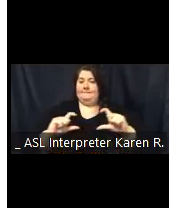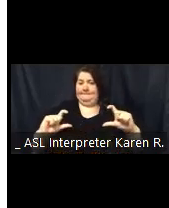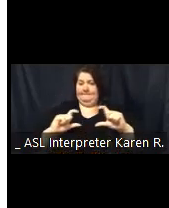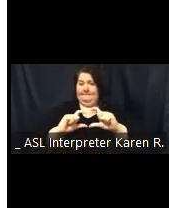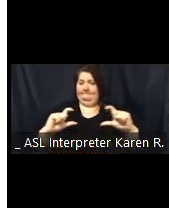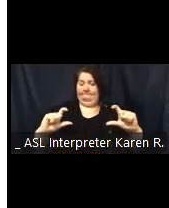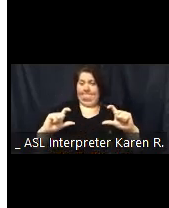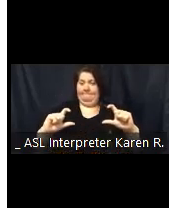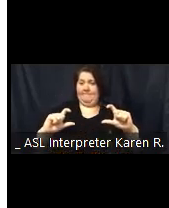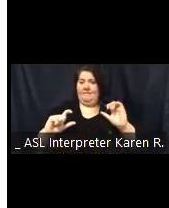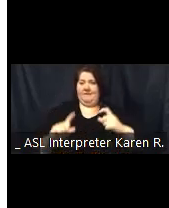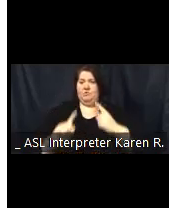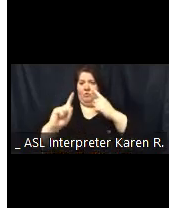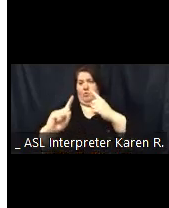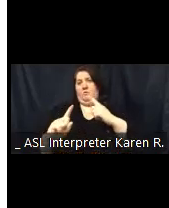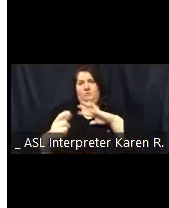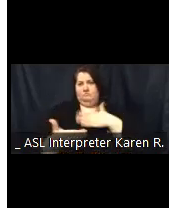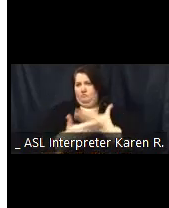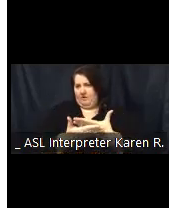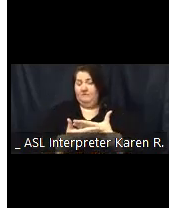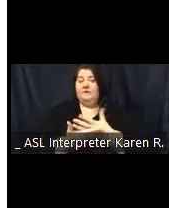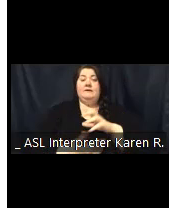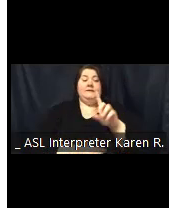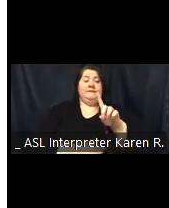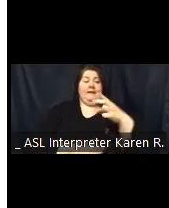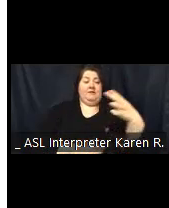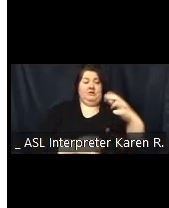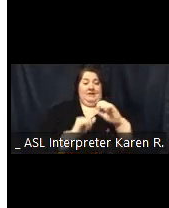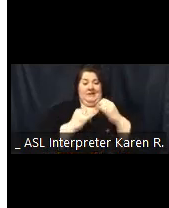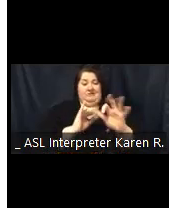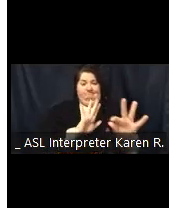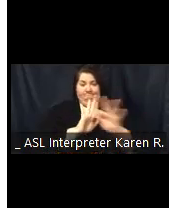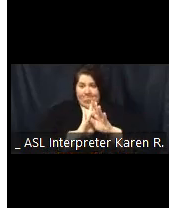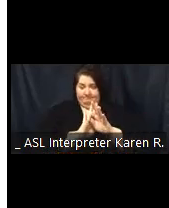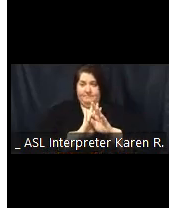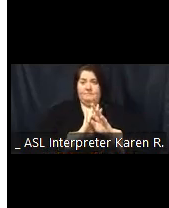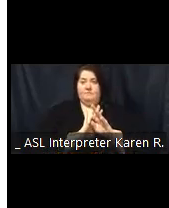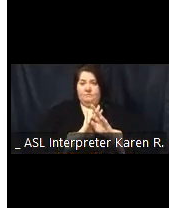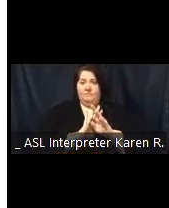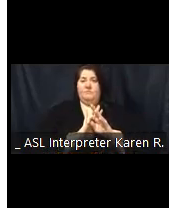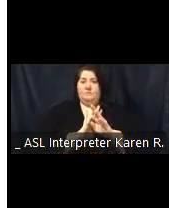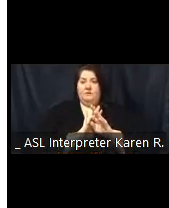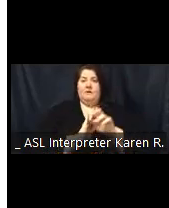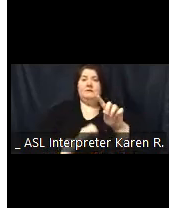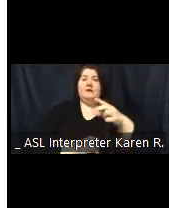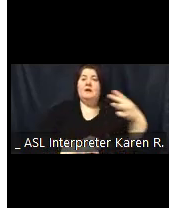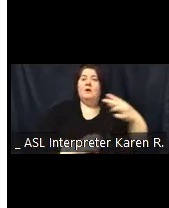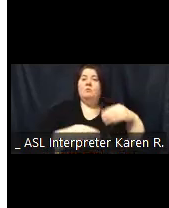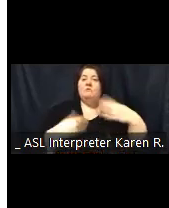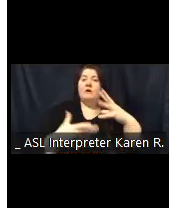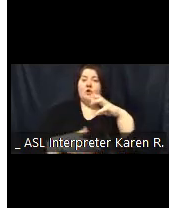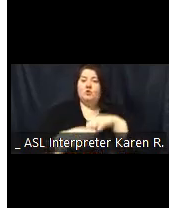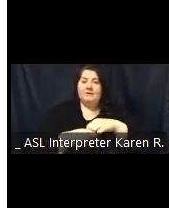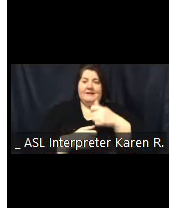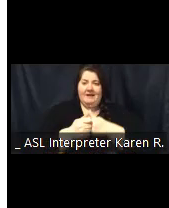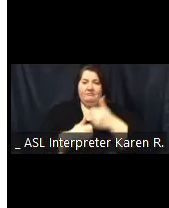is our goal, what we want to get to. Once a DHH agency is chosen, the DHH provider is included in every step